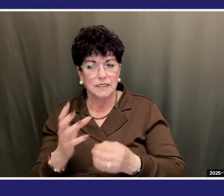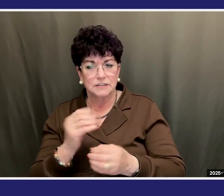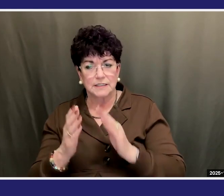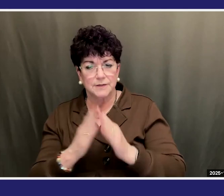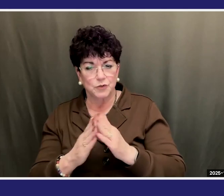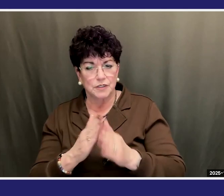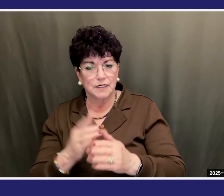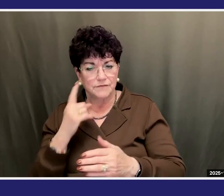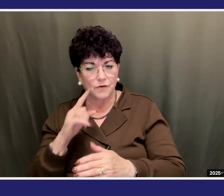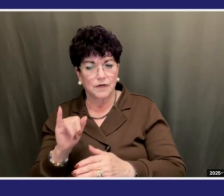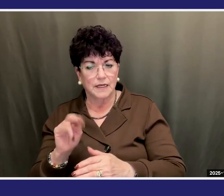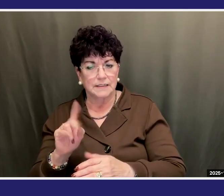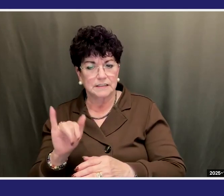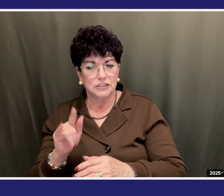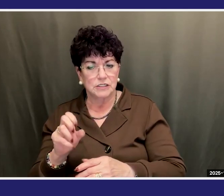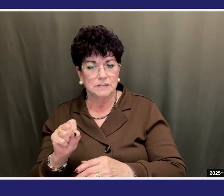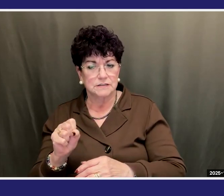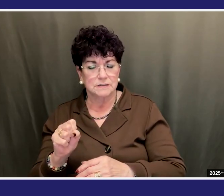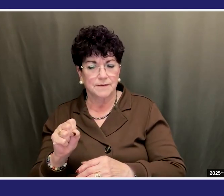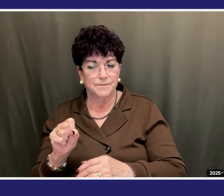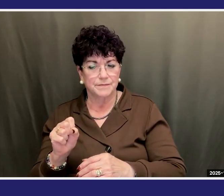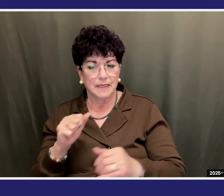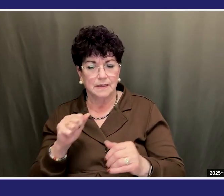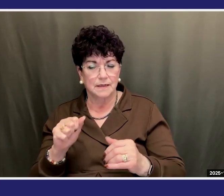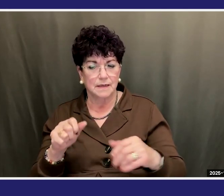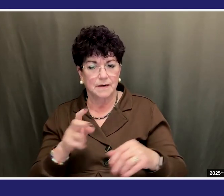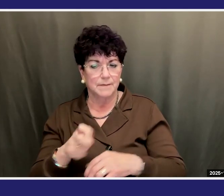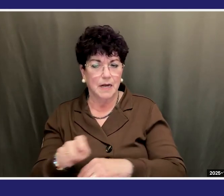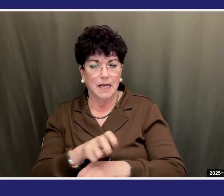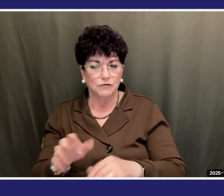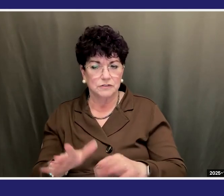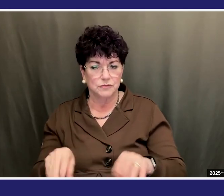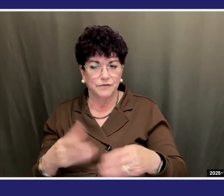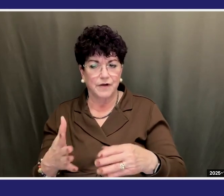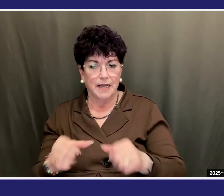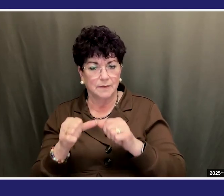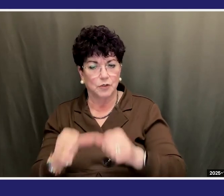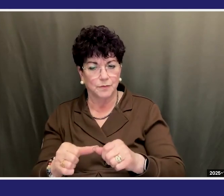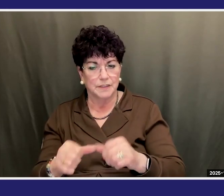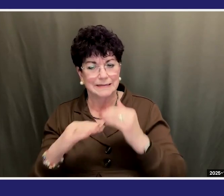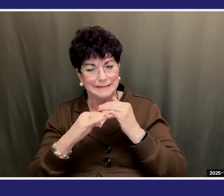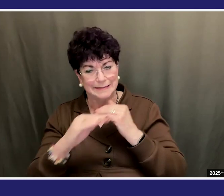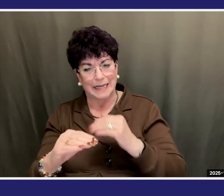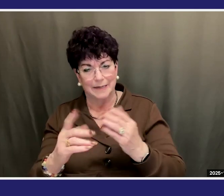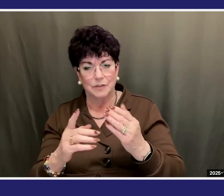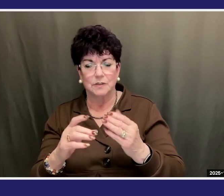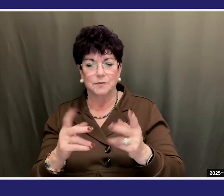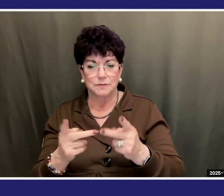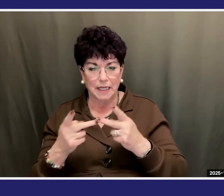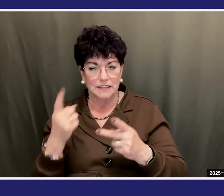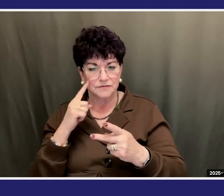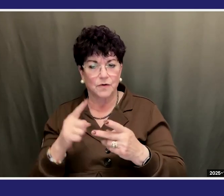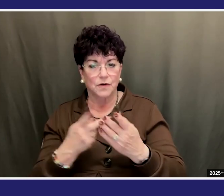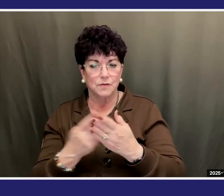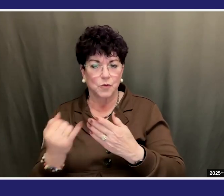create a los permanent fondos y que space creen un stable espacio for the permanente projects y of estable para los CDRP that are proyectos de CRDP, practically que son evident prácticas based on basadas en evidence